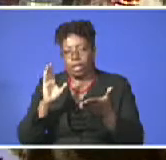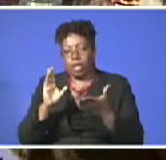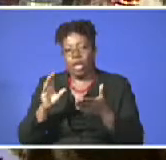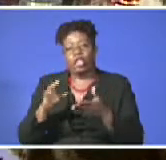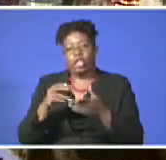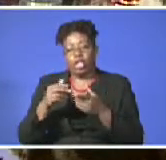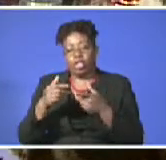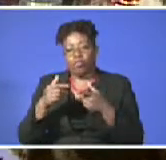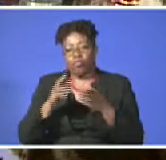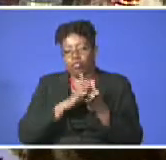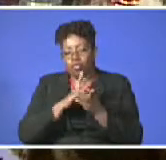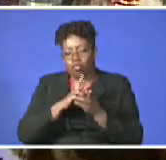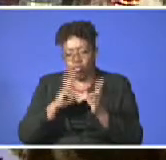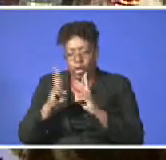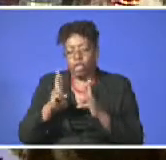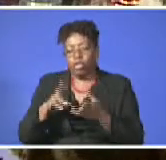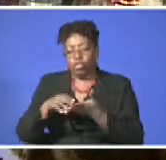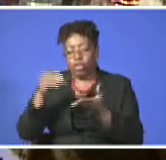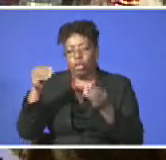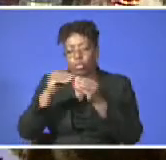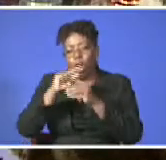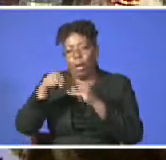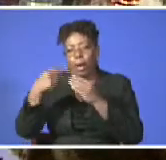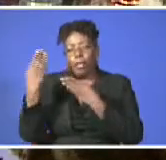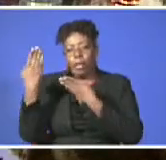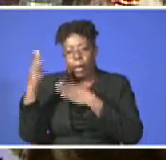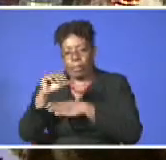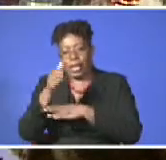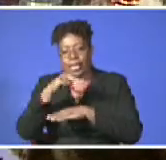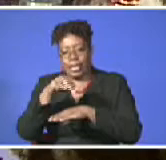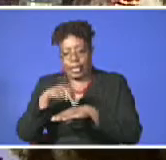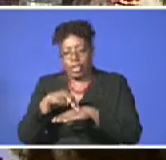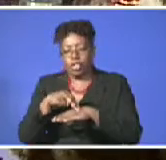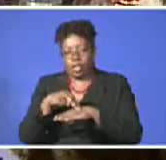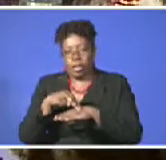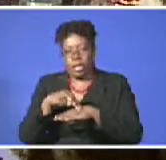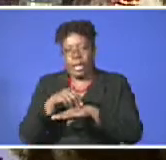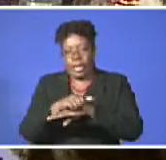learning about the Bahamas and other island nations in the English-speaking Caribbean.